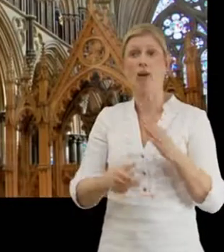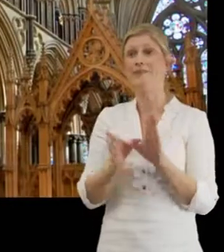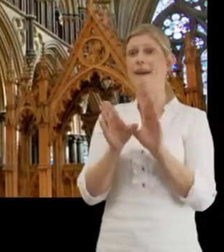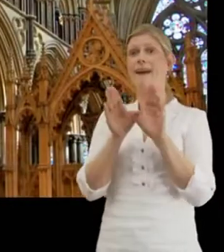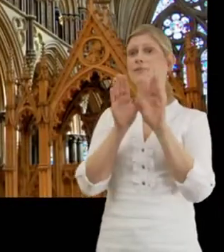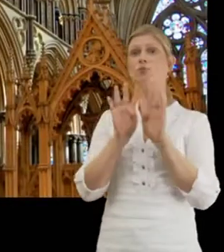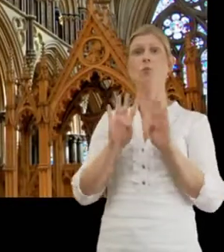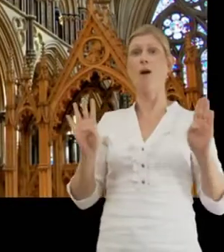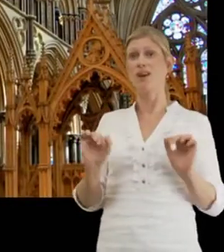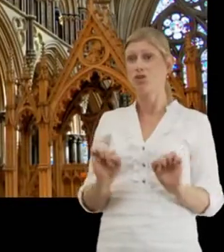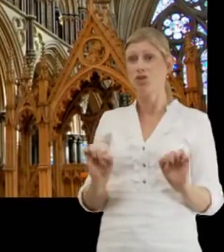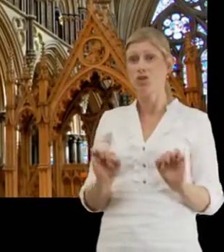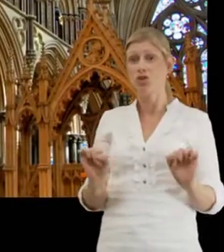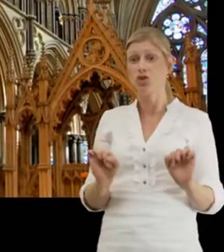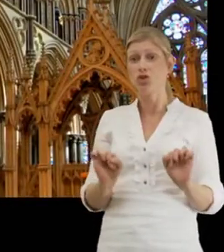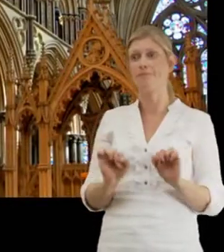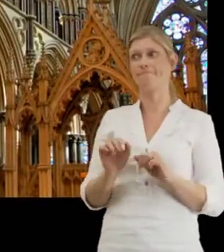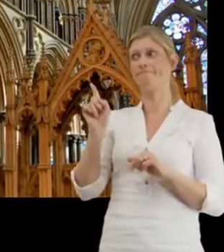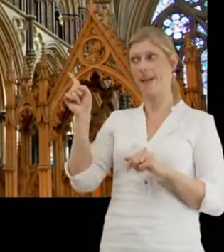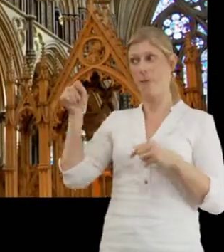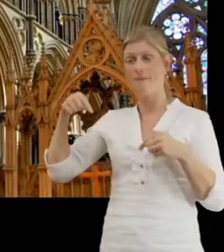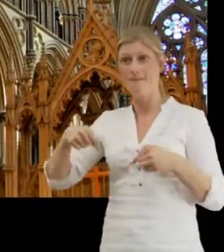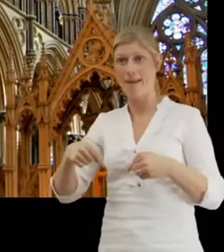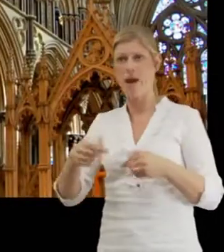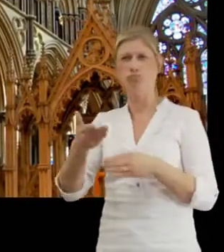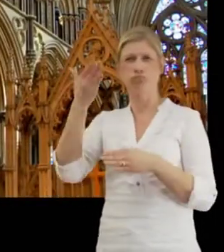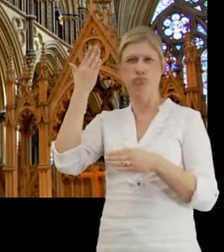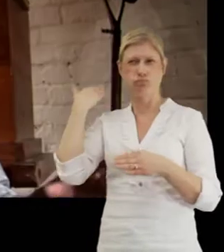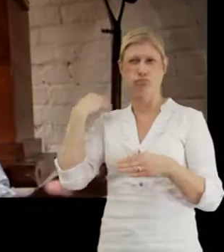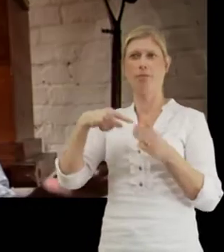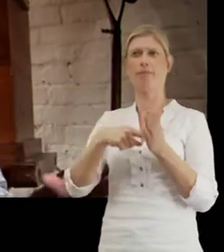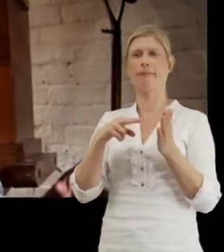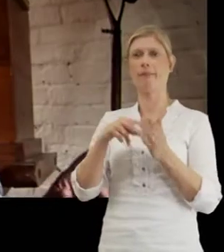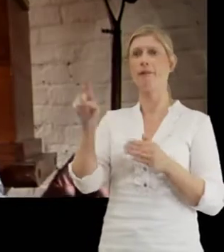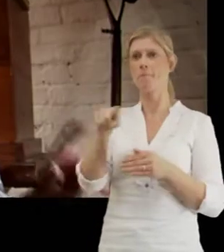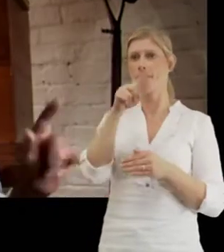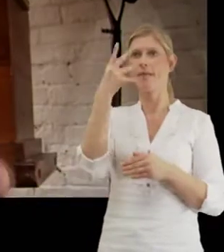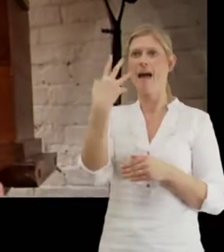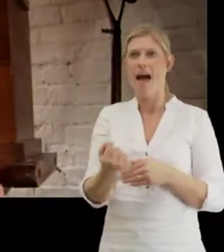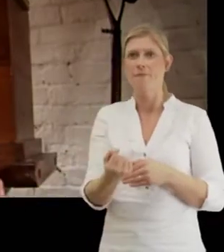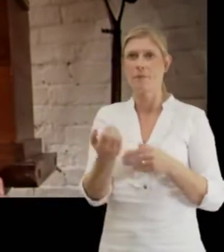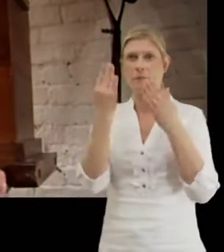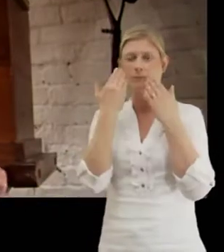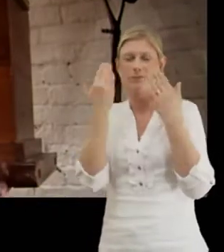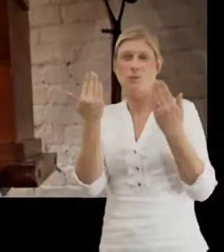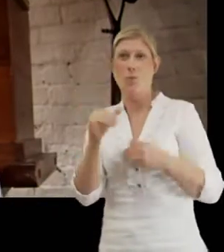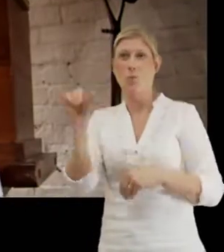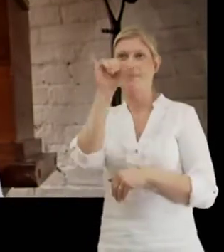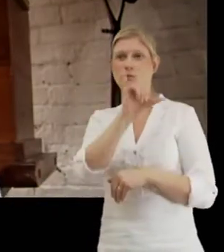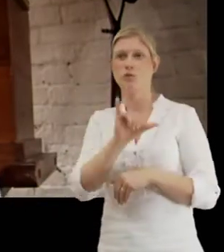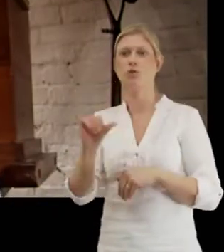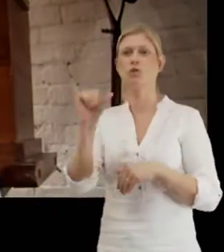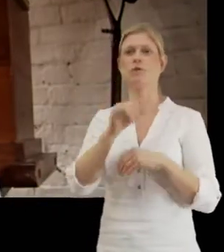angel choir. So we were here a long way back. In this part of Lincoln there was a mill here, not necessarily this one.